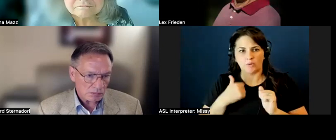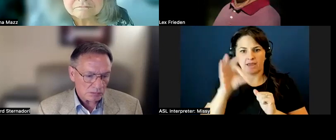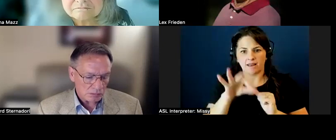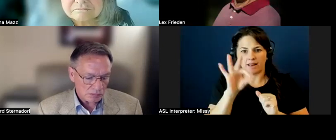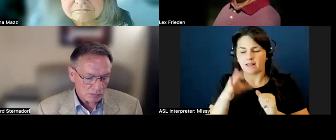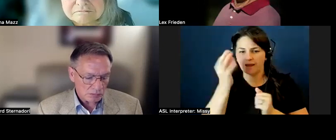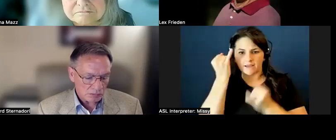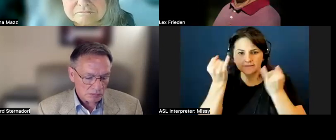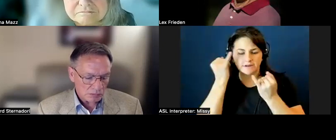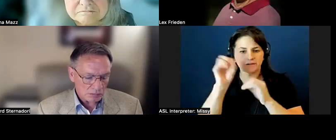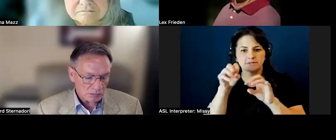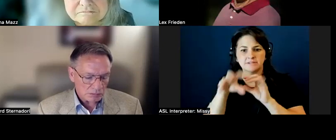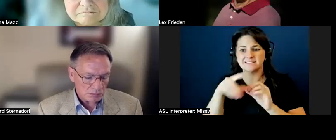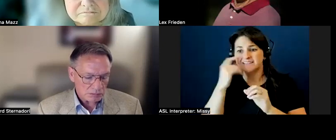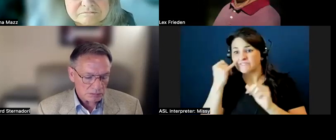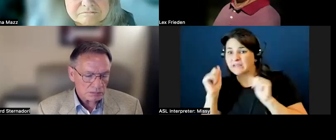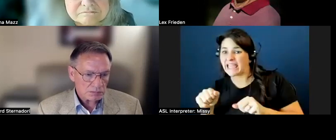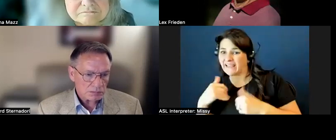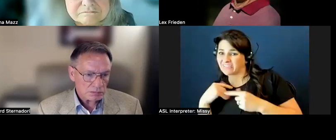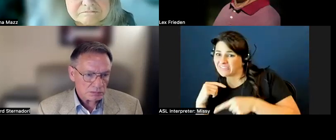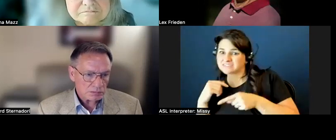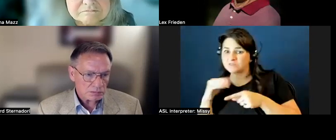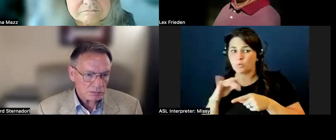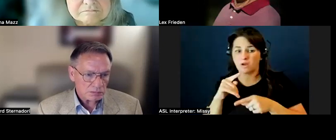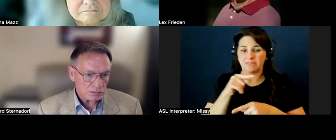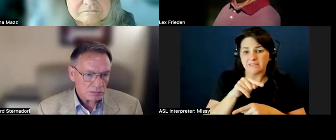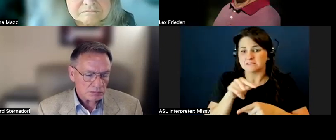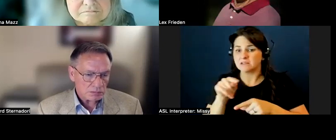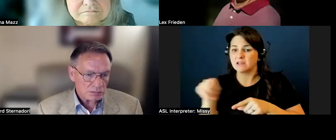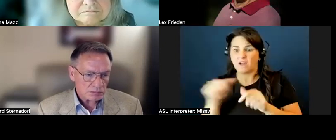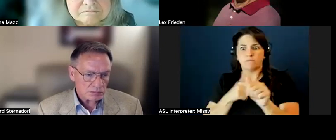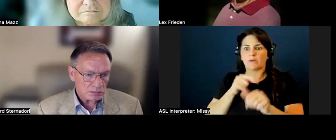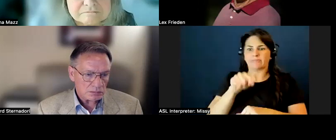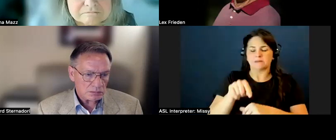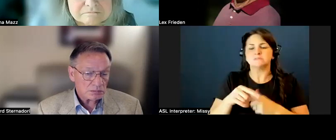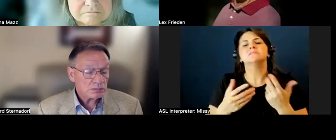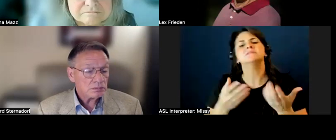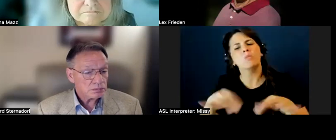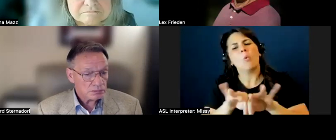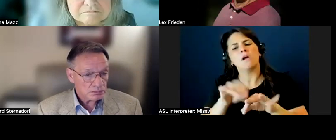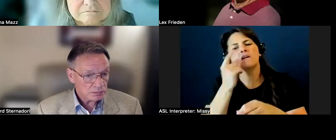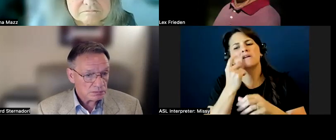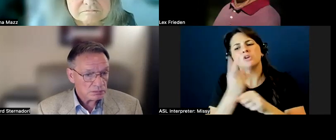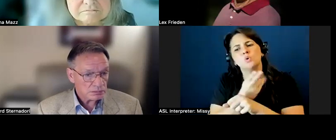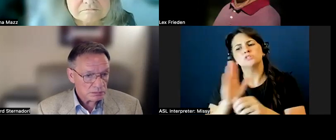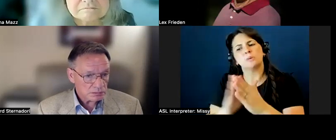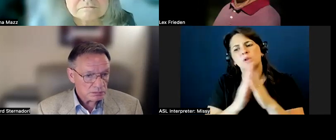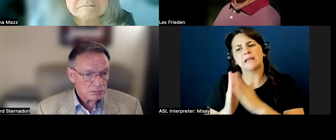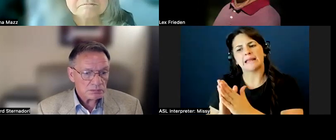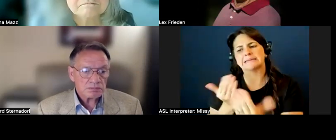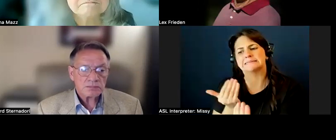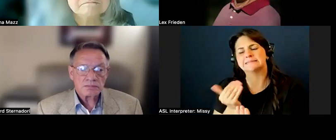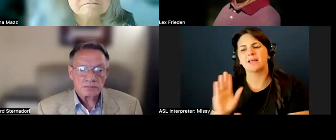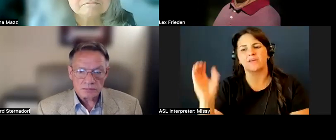here or whatever, if we can get this, or such. I really think it's important to understand who use your community as part of your